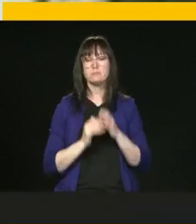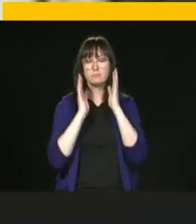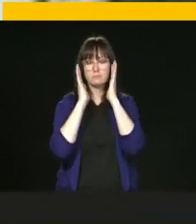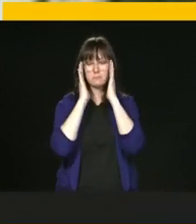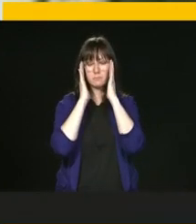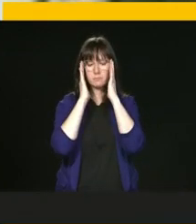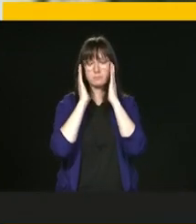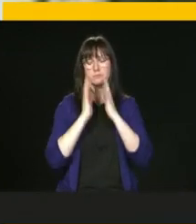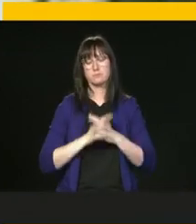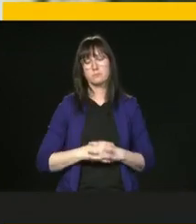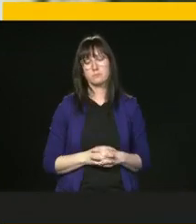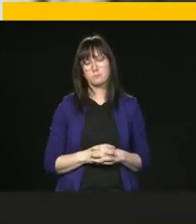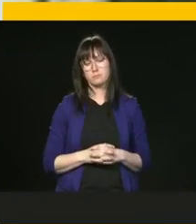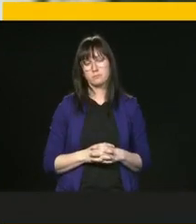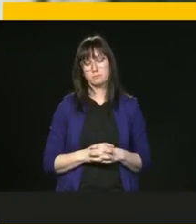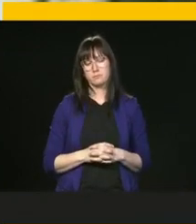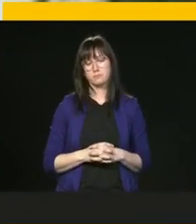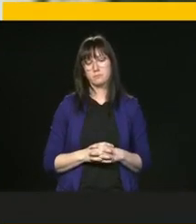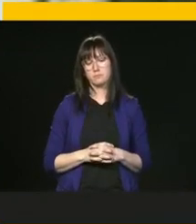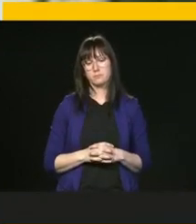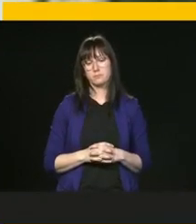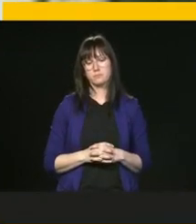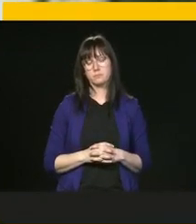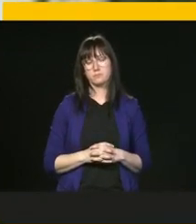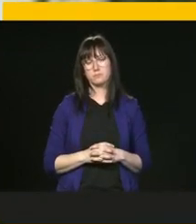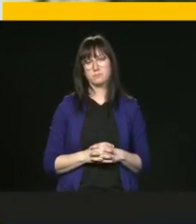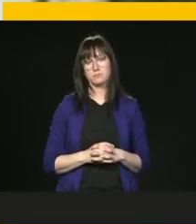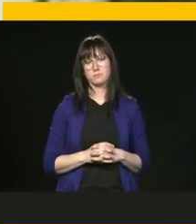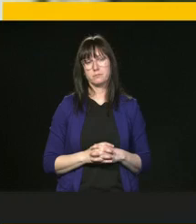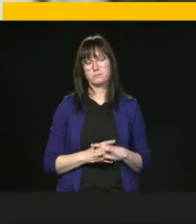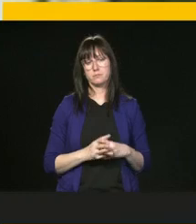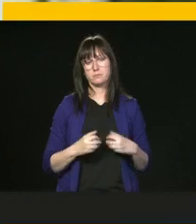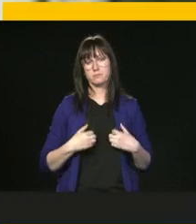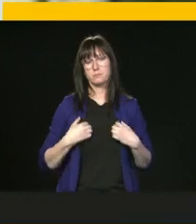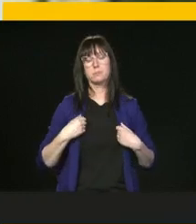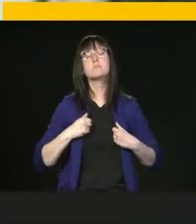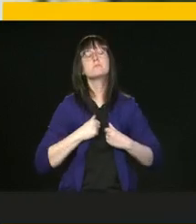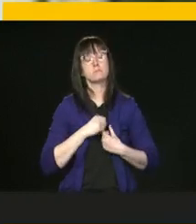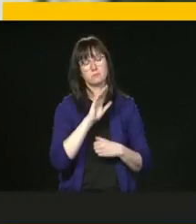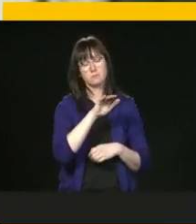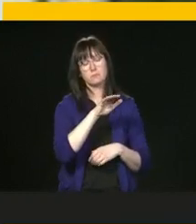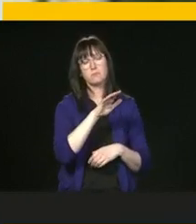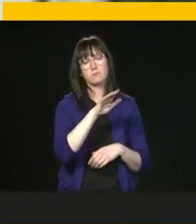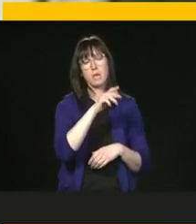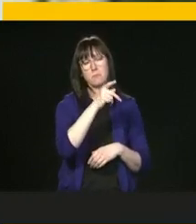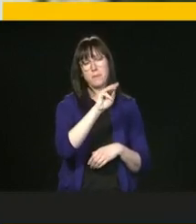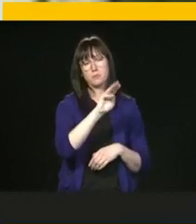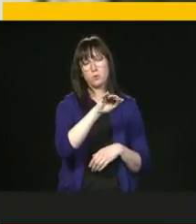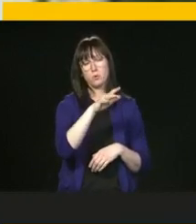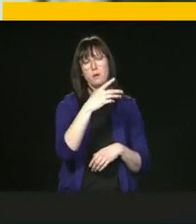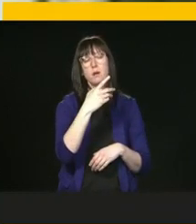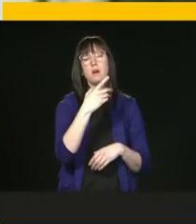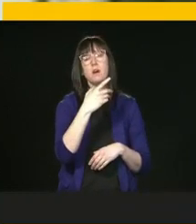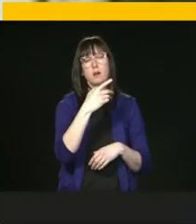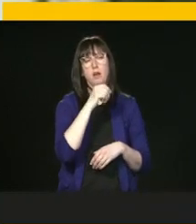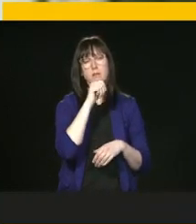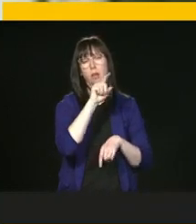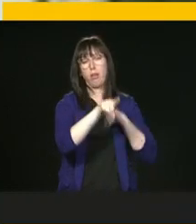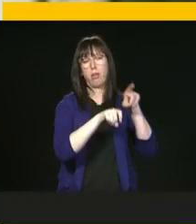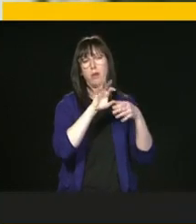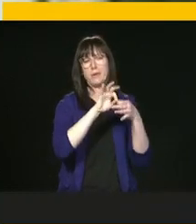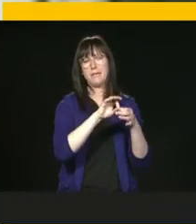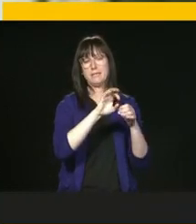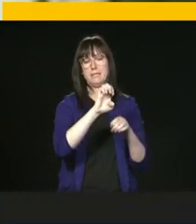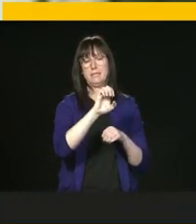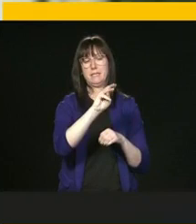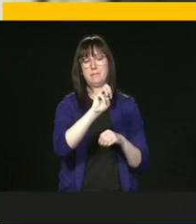La parole est à vous. Please go ahead, sir. Your line is open. Prime Minister, I'm wondering if you can tell us, you keep being asked about the Emergencies